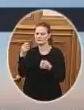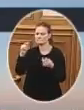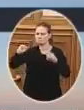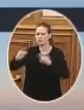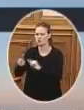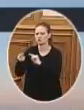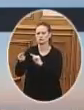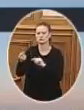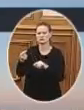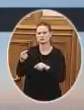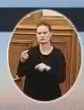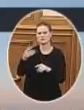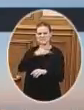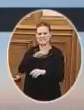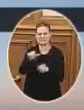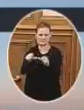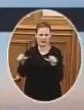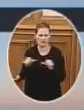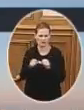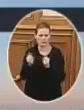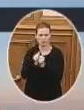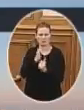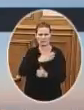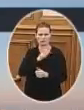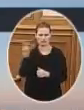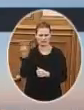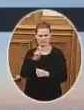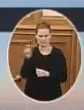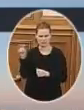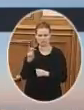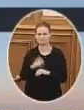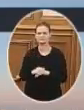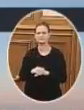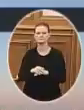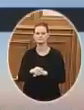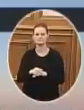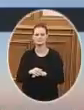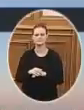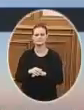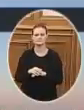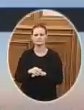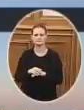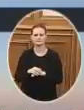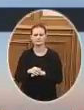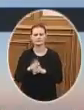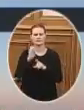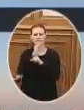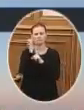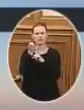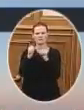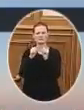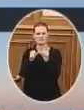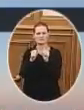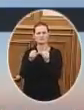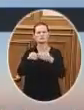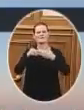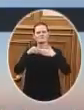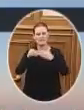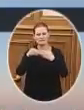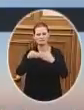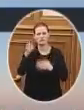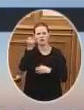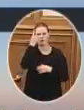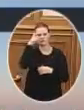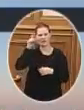planning. The strategic adaptability component of our principle includes really being flexible and understanding that the needs of the